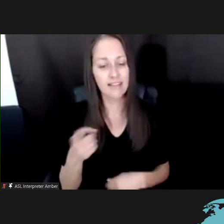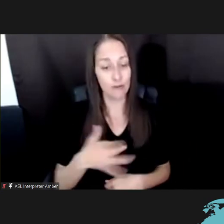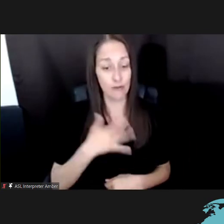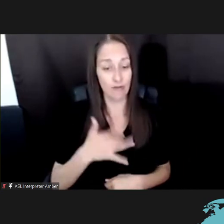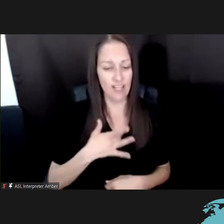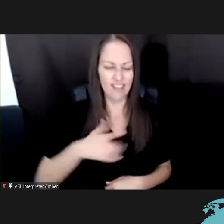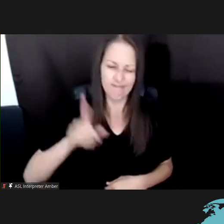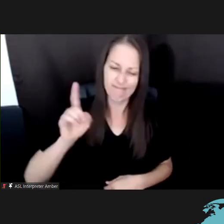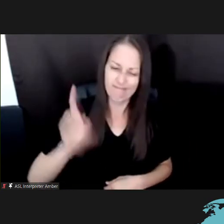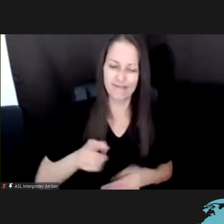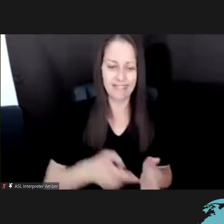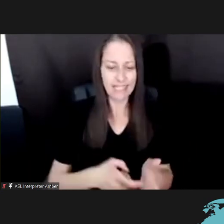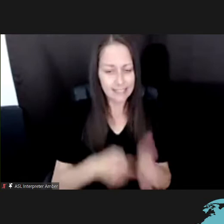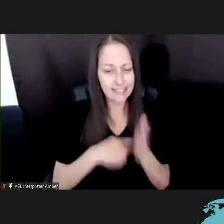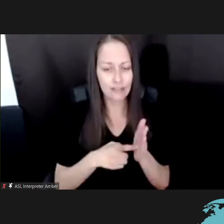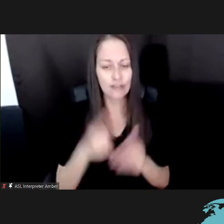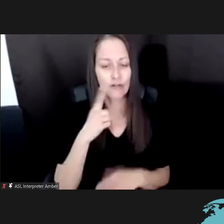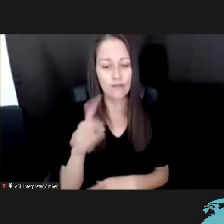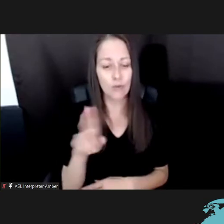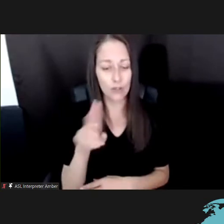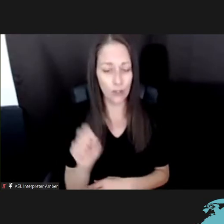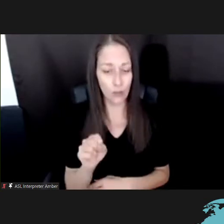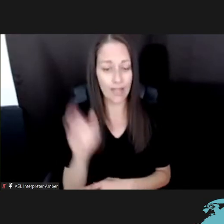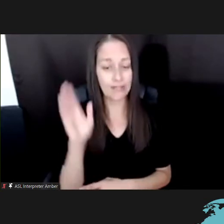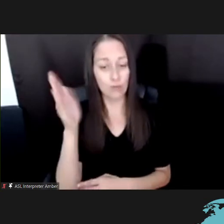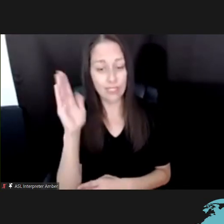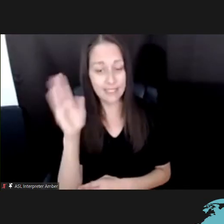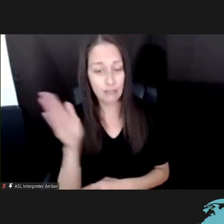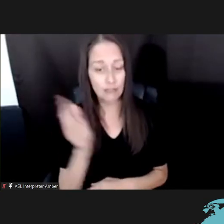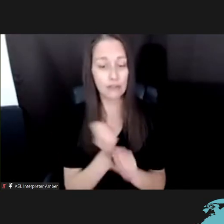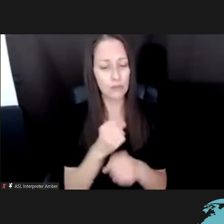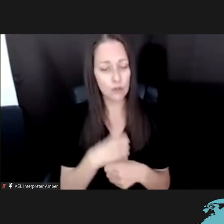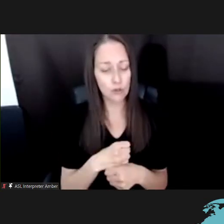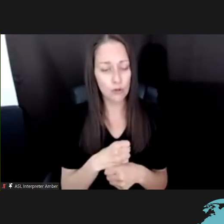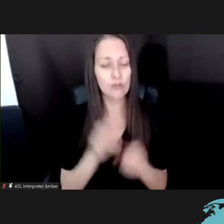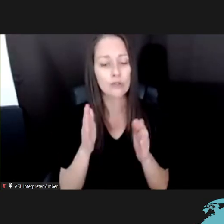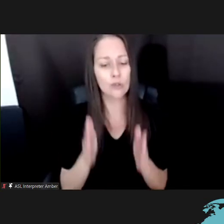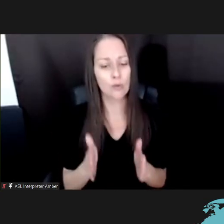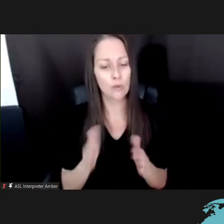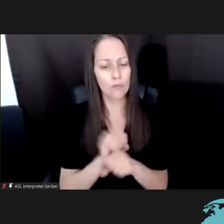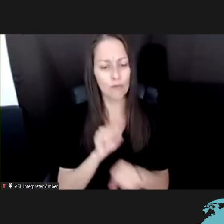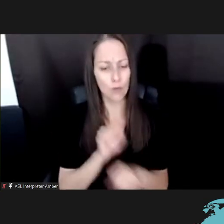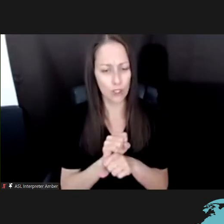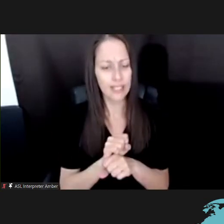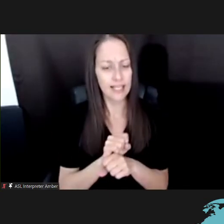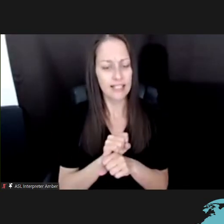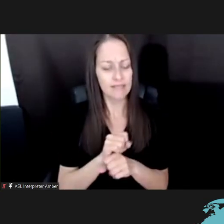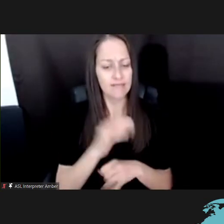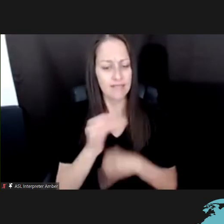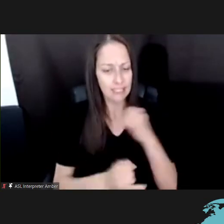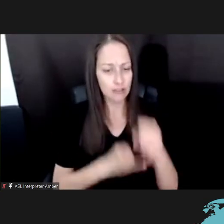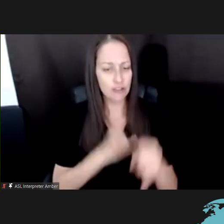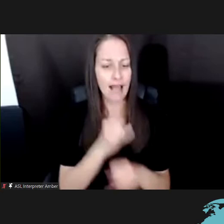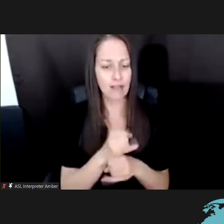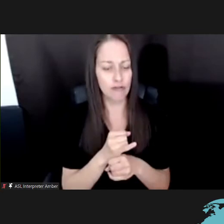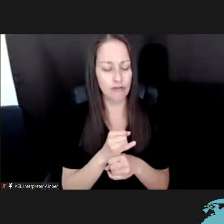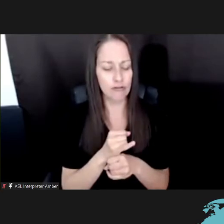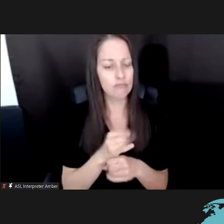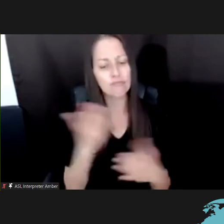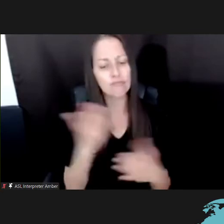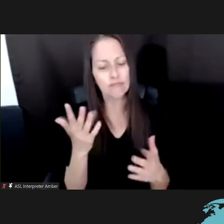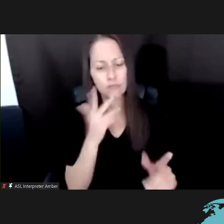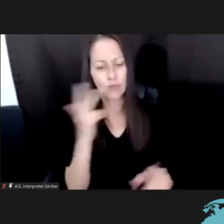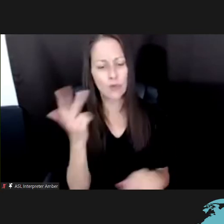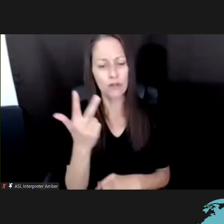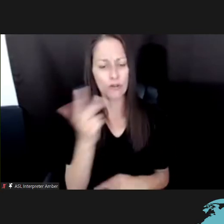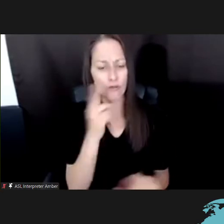and producers working in international engagement, what are three goals or perhaps values that need to